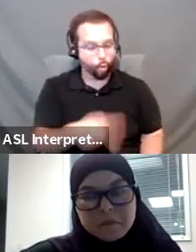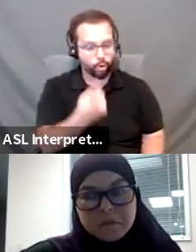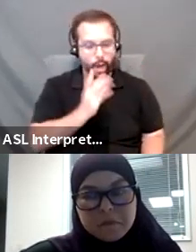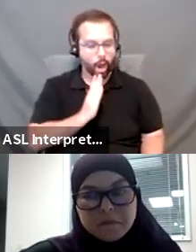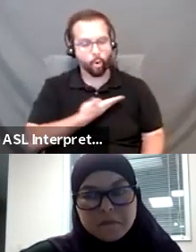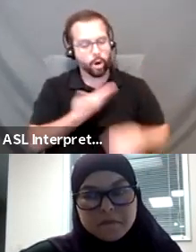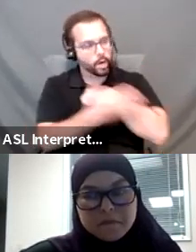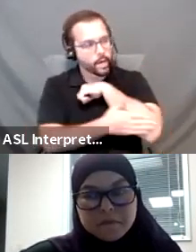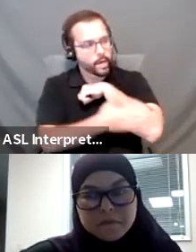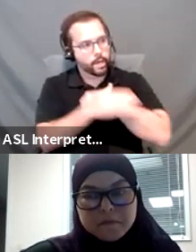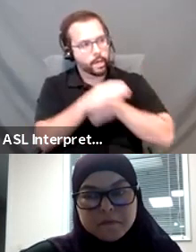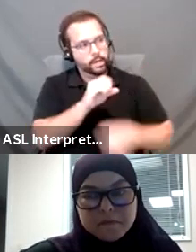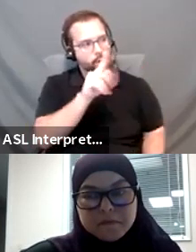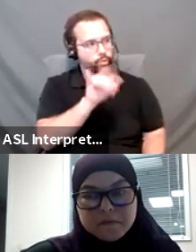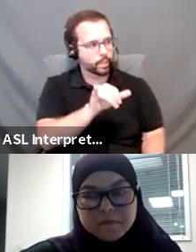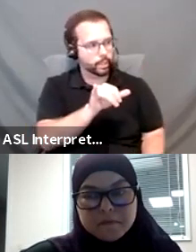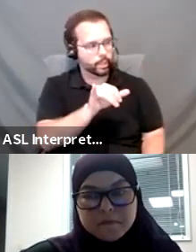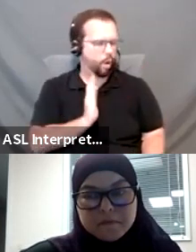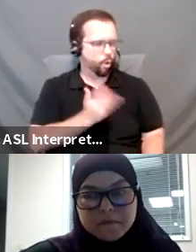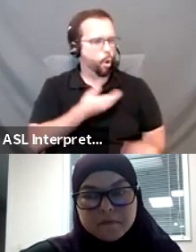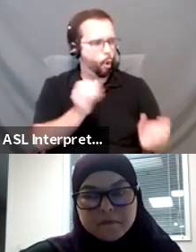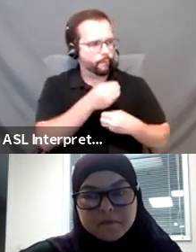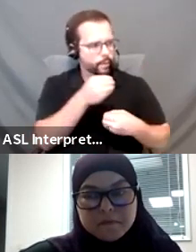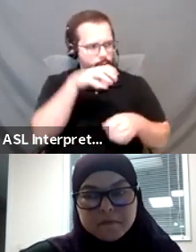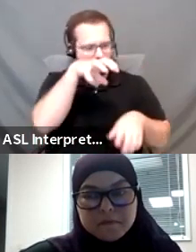but our outer counties as well.